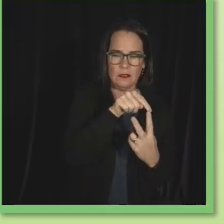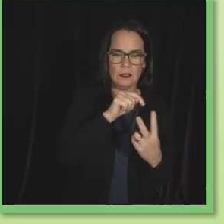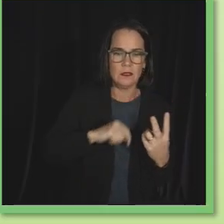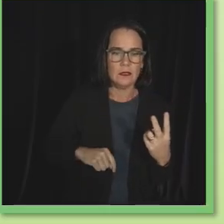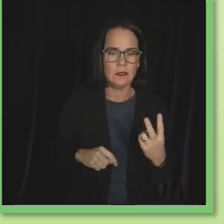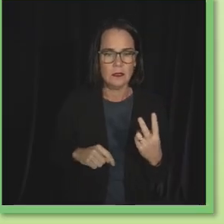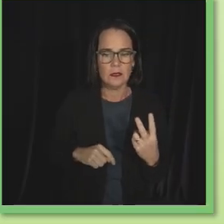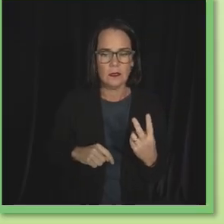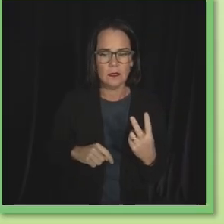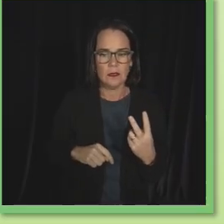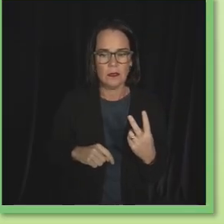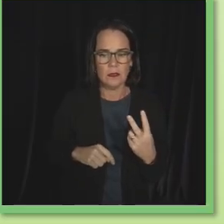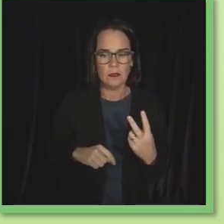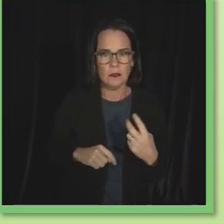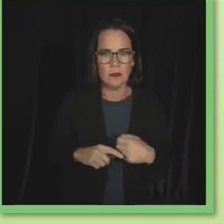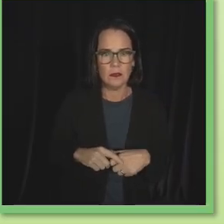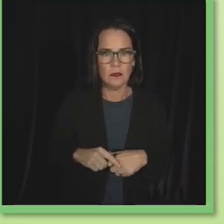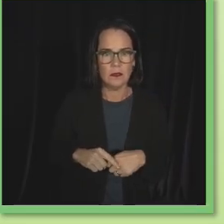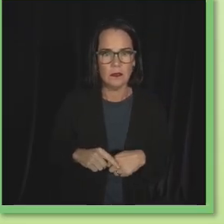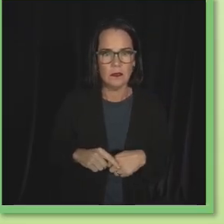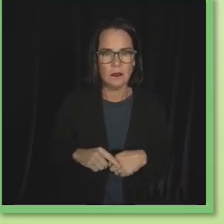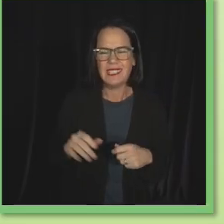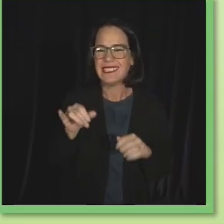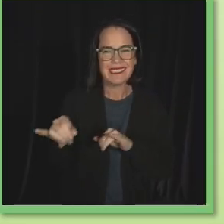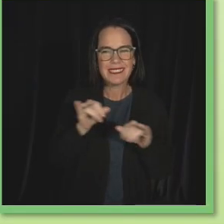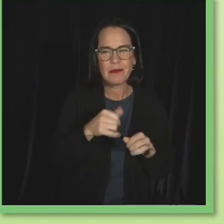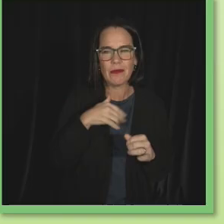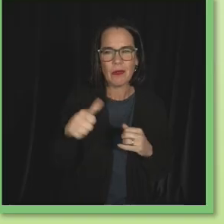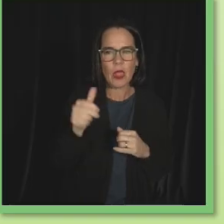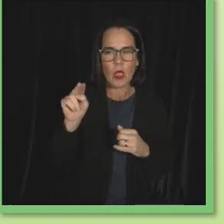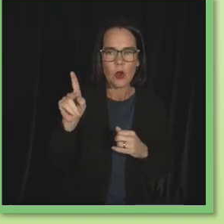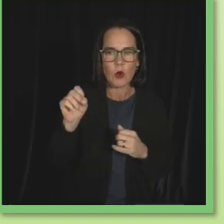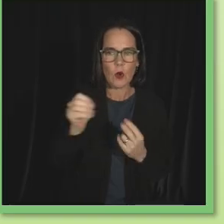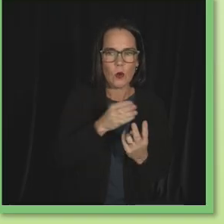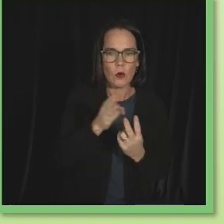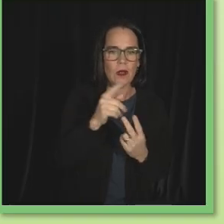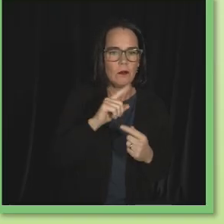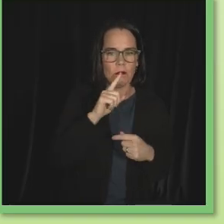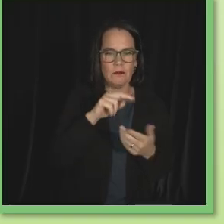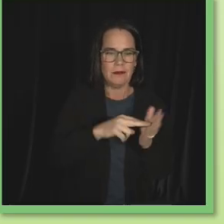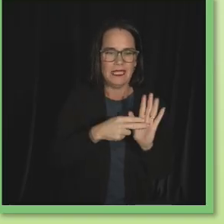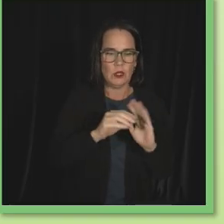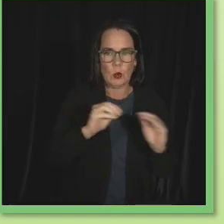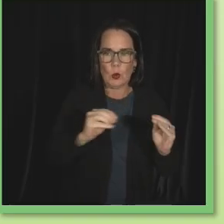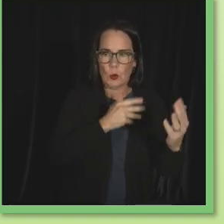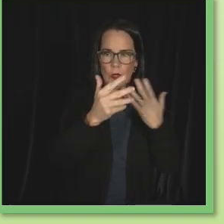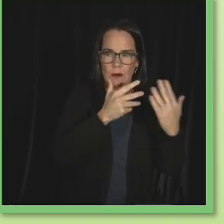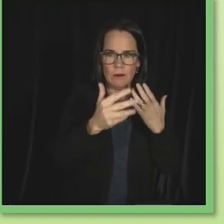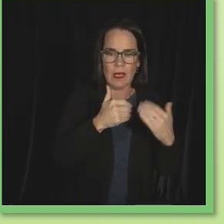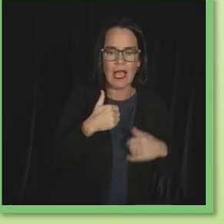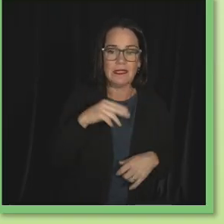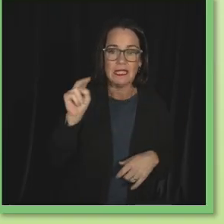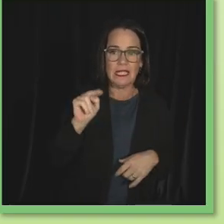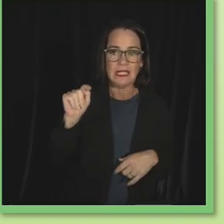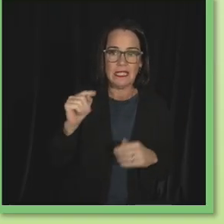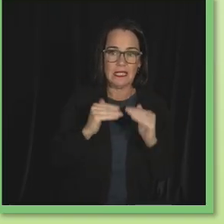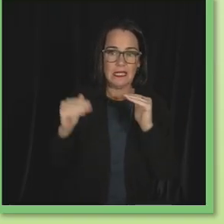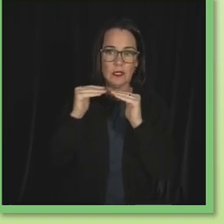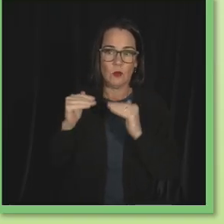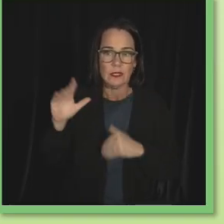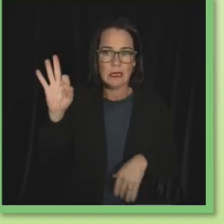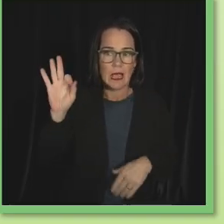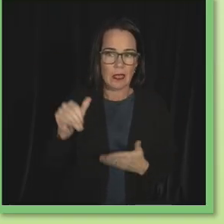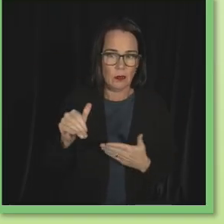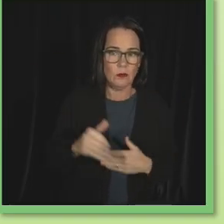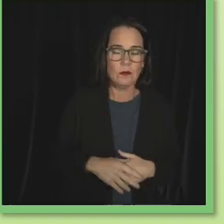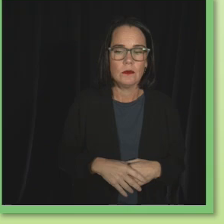which is similar as the other nodes. Just it missed the dummy 0 interface, which has the NTU of 9,000. So